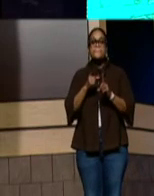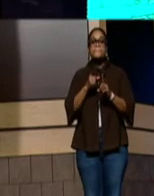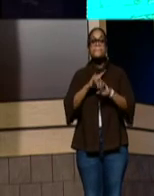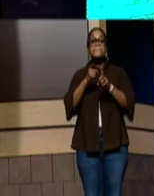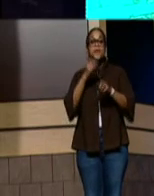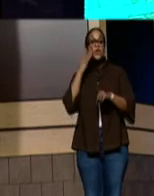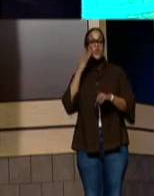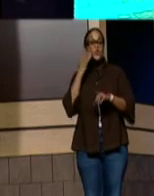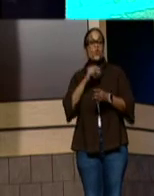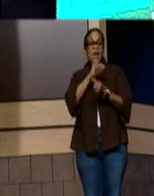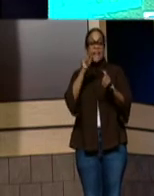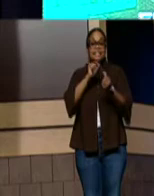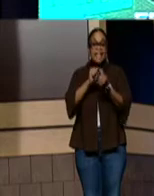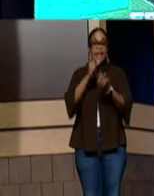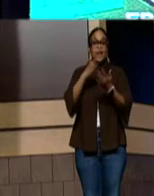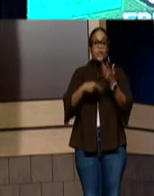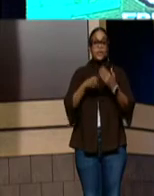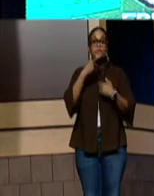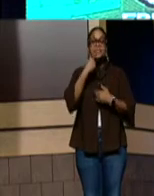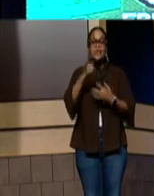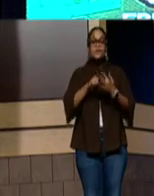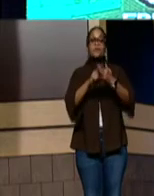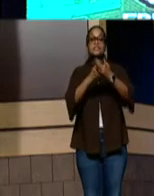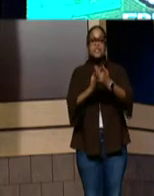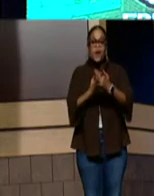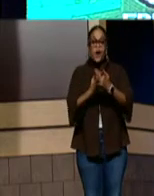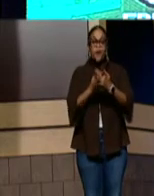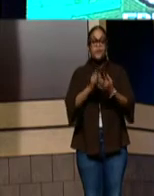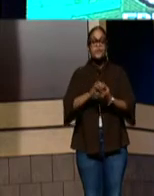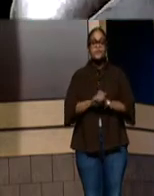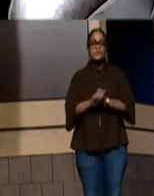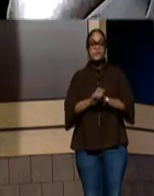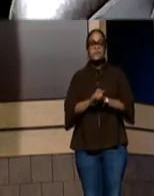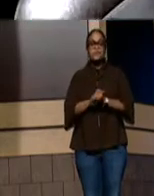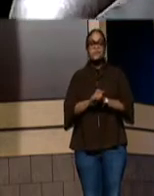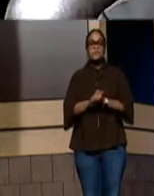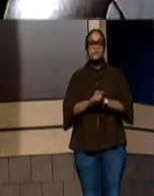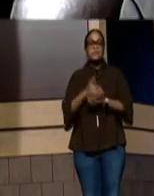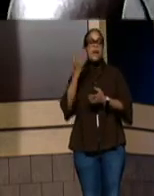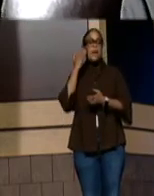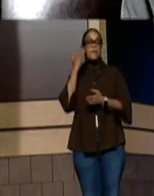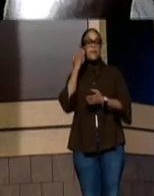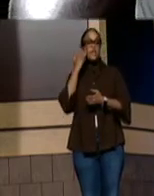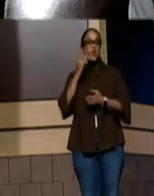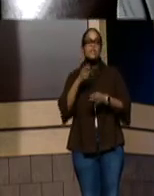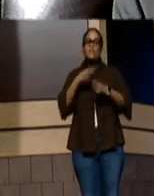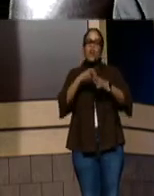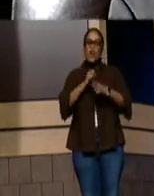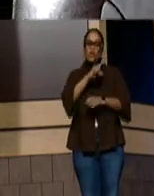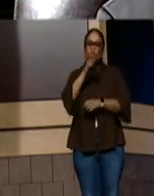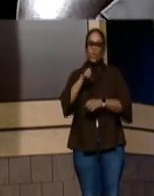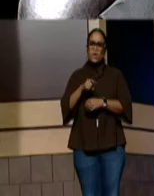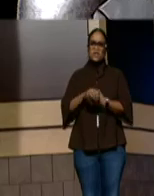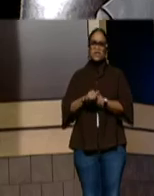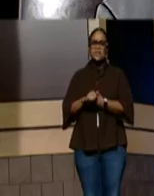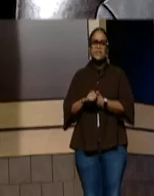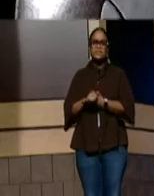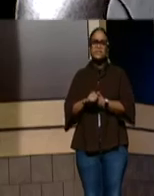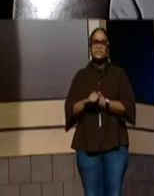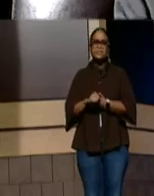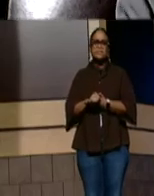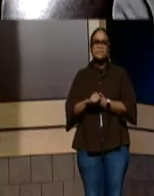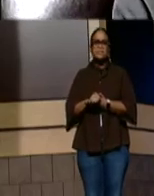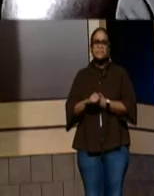going to say. Okay. You were going to start with faith. You were going to end with faith. Don't make a difference what question you ask Dr. Winston. I asked the question, Dr.